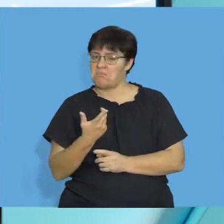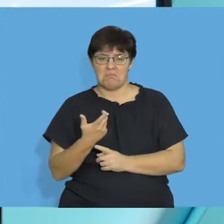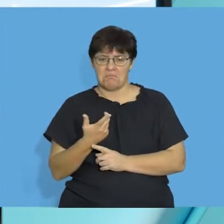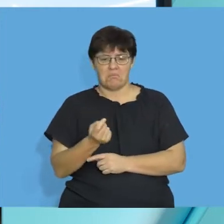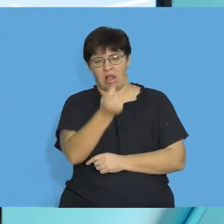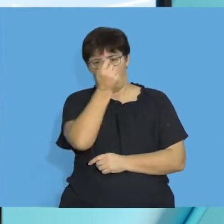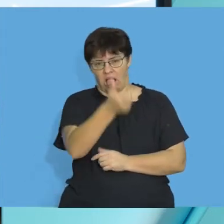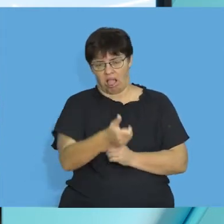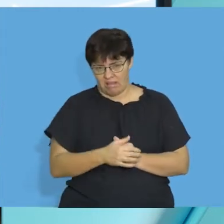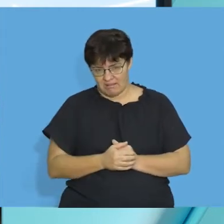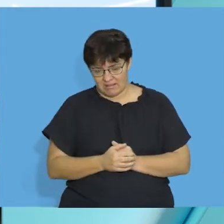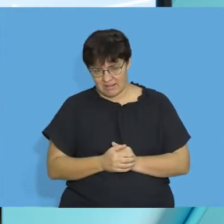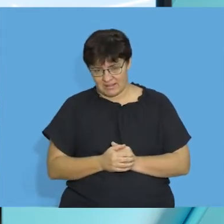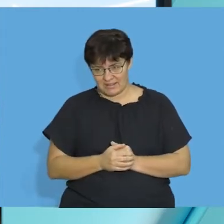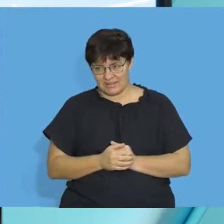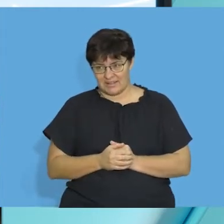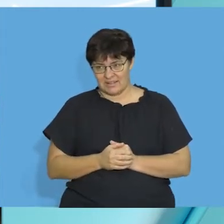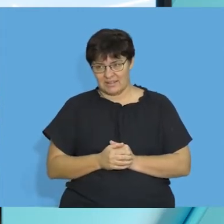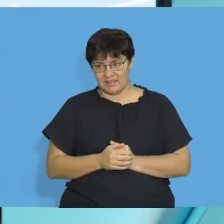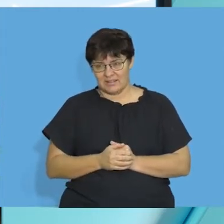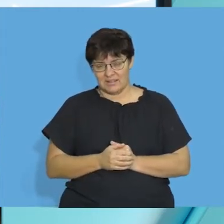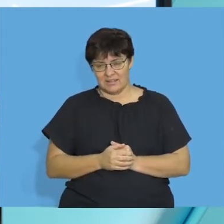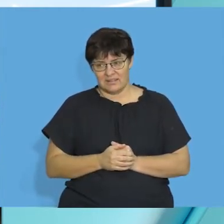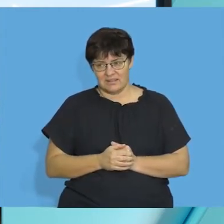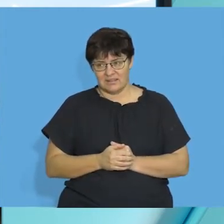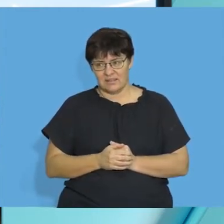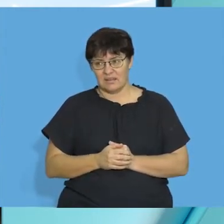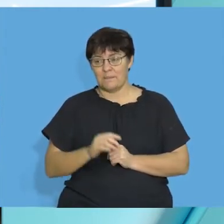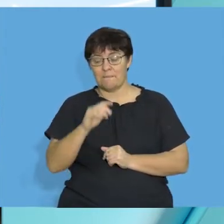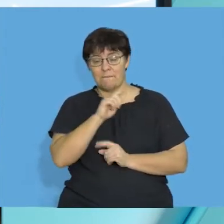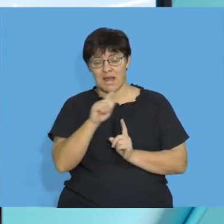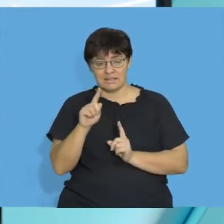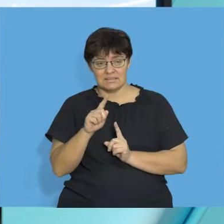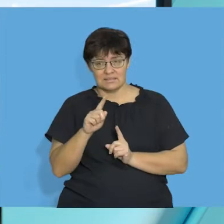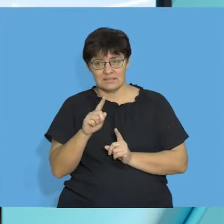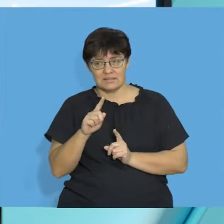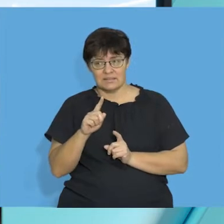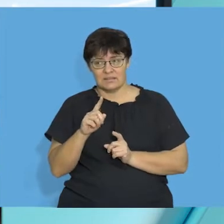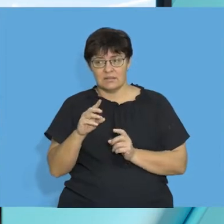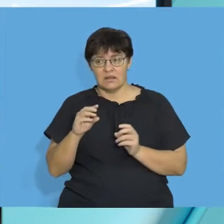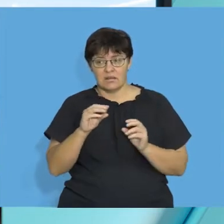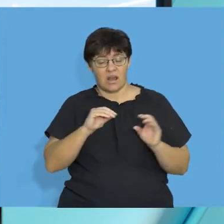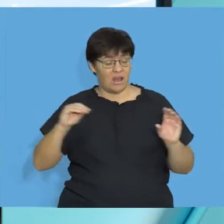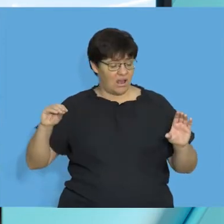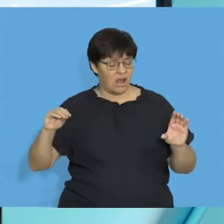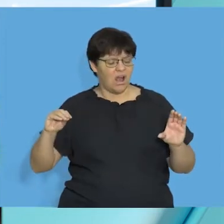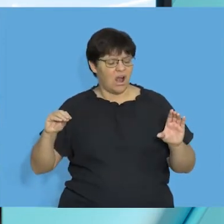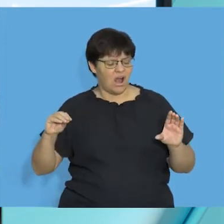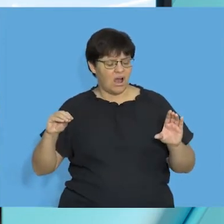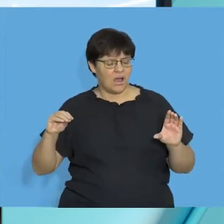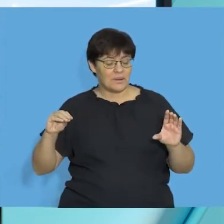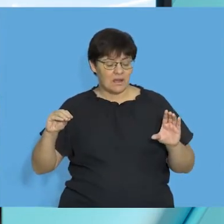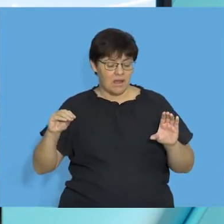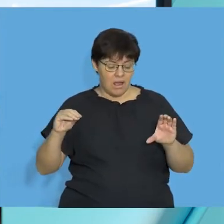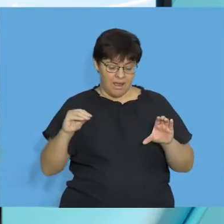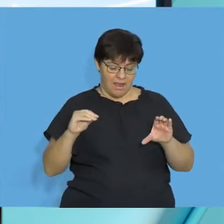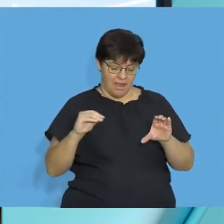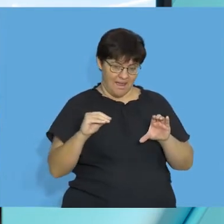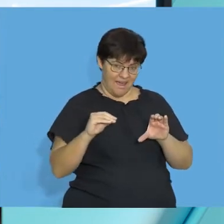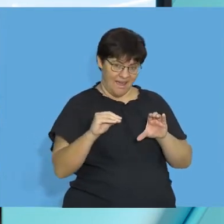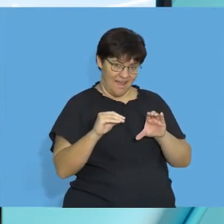anything. But if we bring the magnet closer to the coil, push